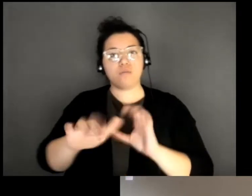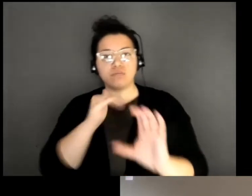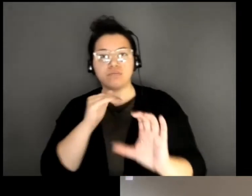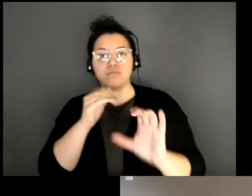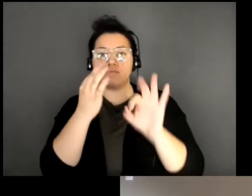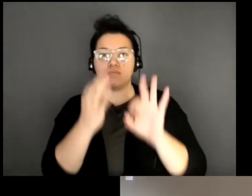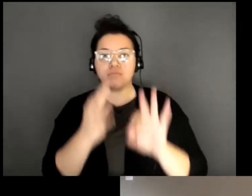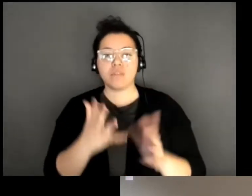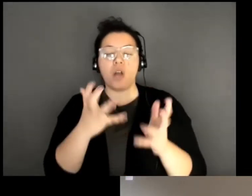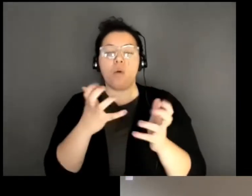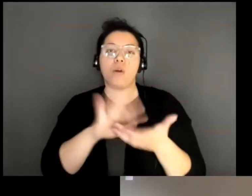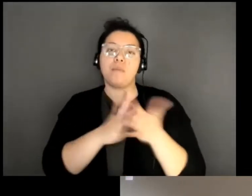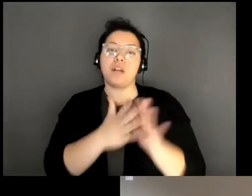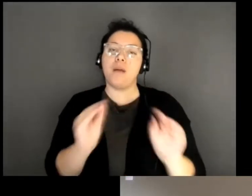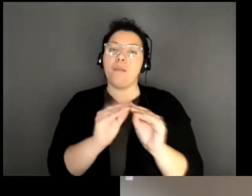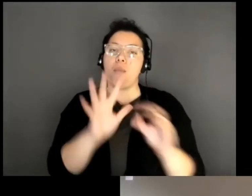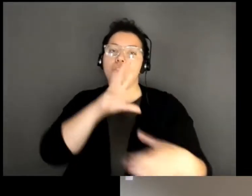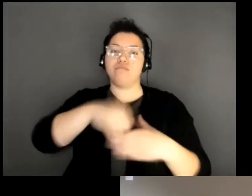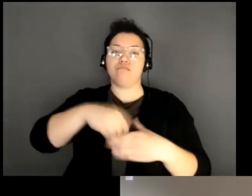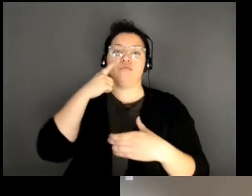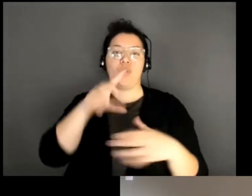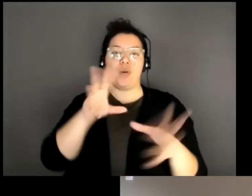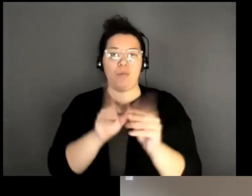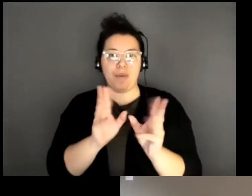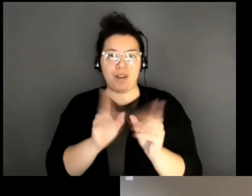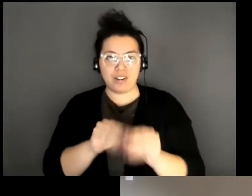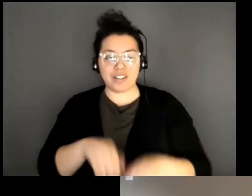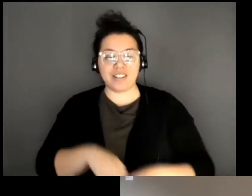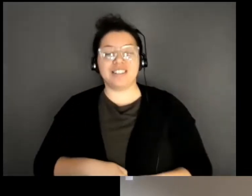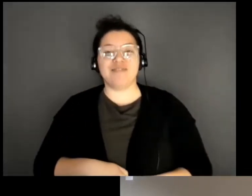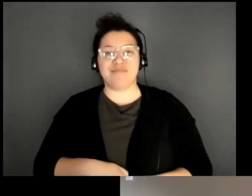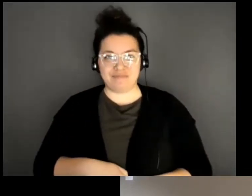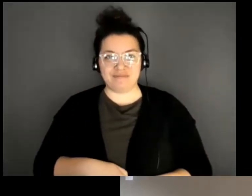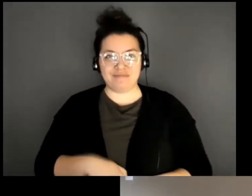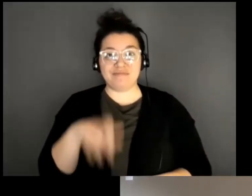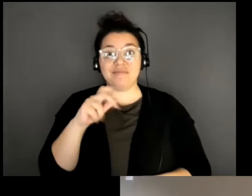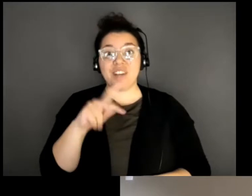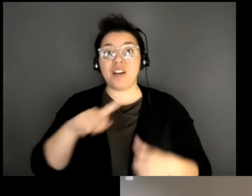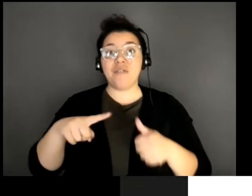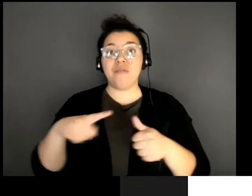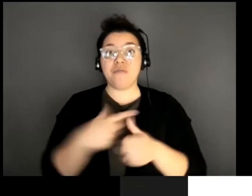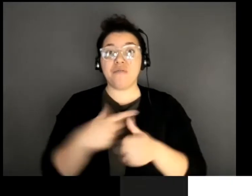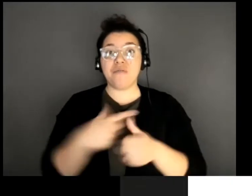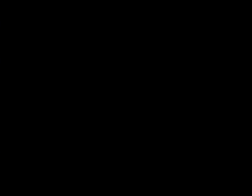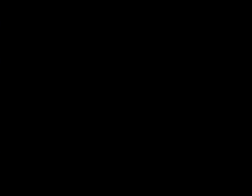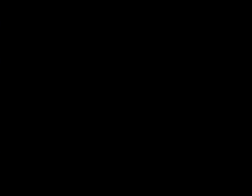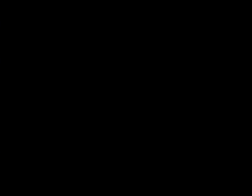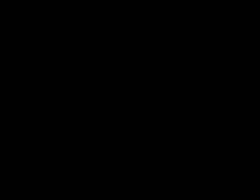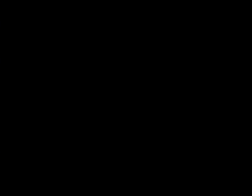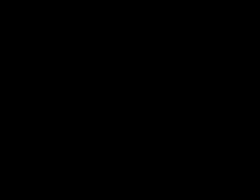our webinar series. Okay, first thing I'd like to do, as I always do, I'm going to share my screen,